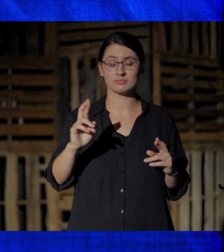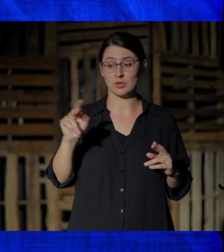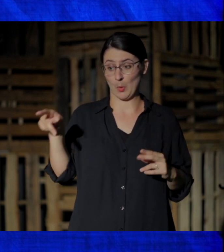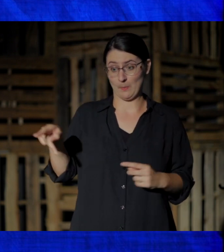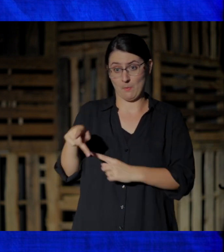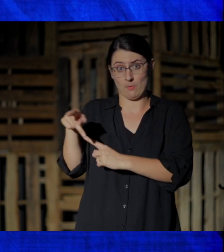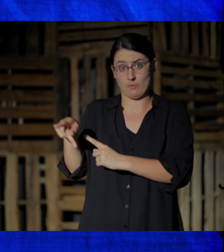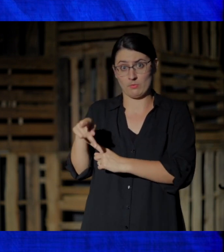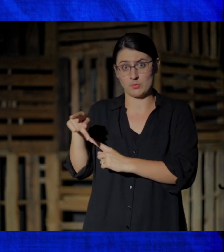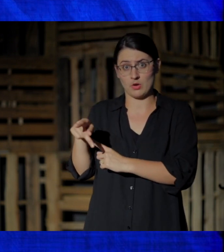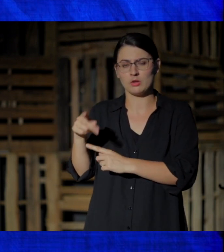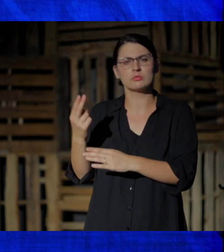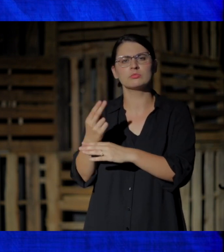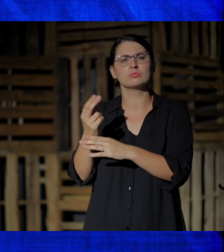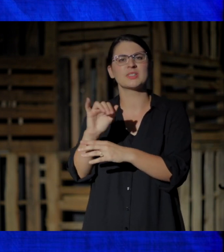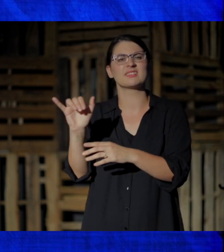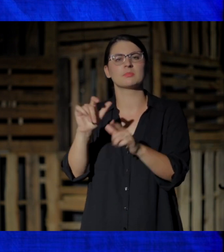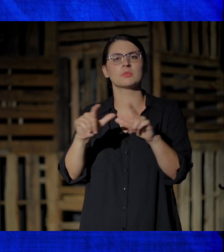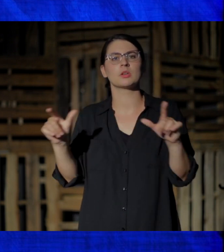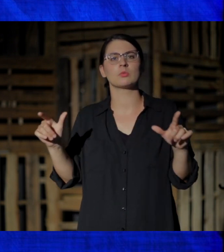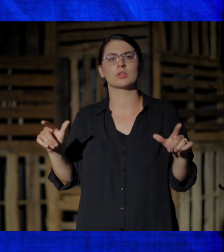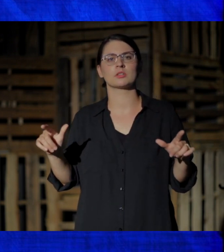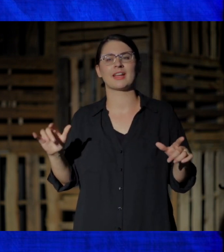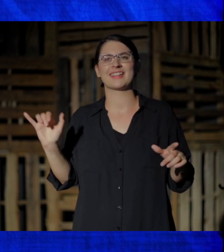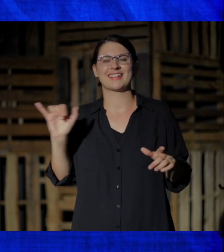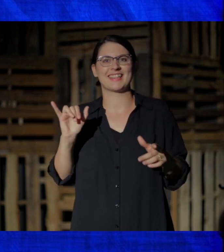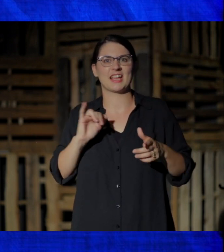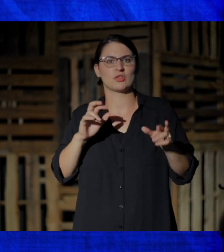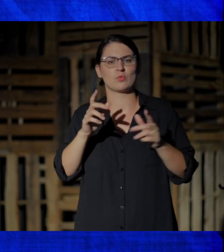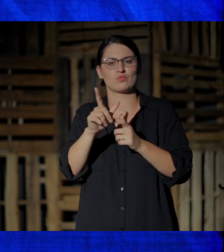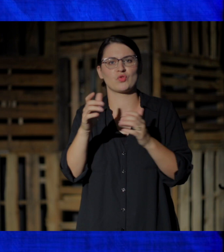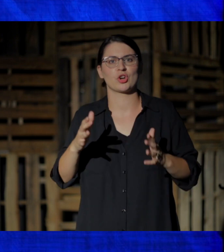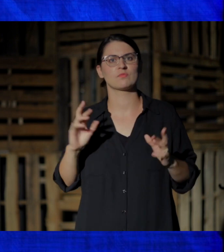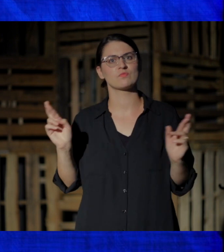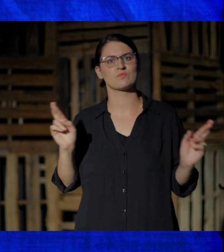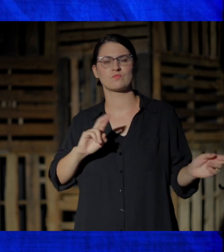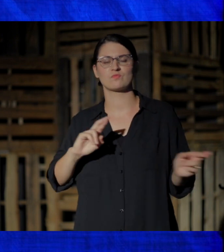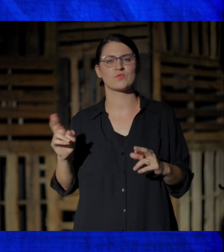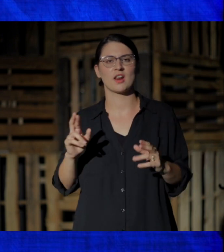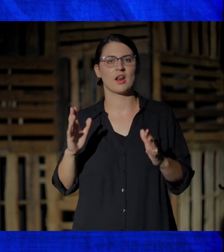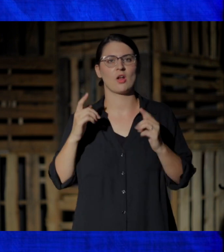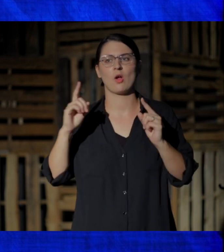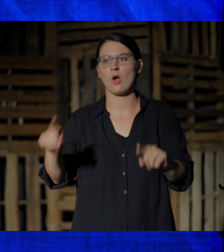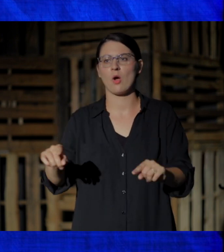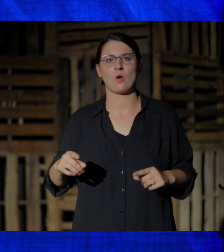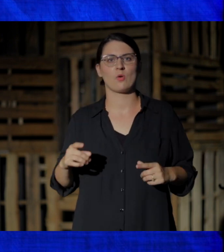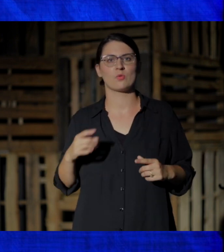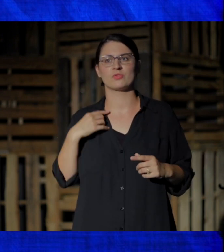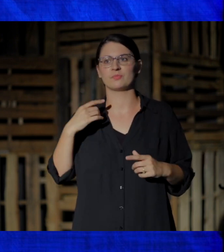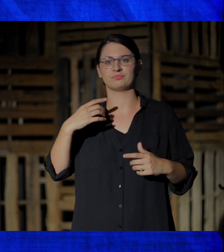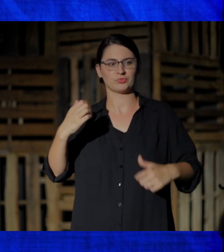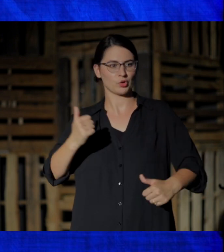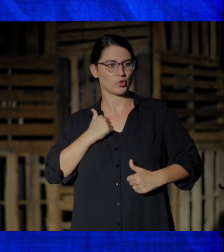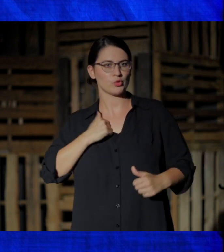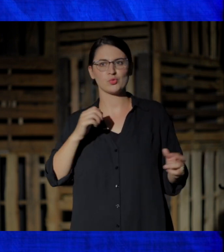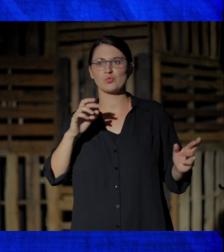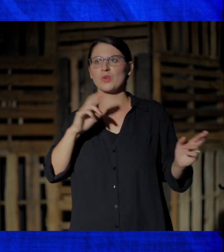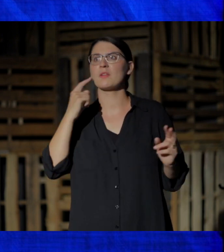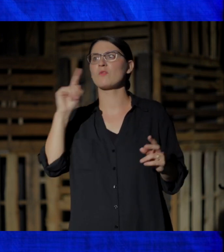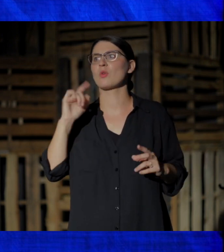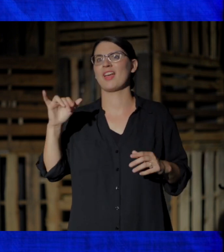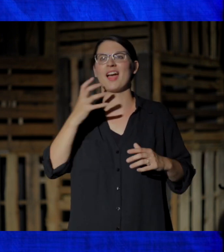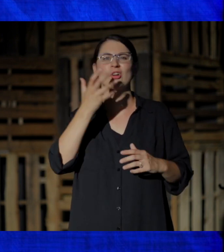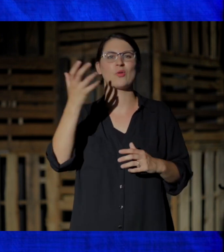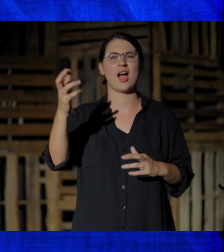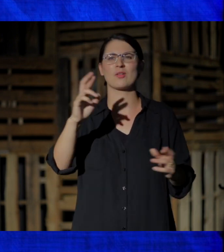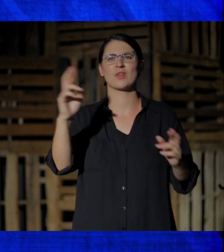language here, all right, of that runner ready to go, of that soldier waiting on the cry to go to battle. They know they're going to win. He says,